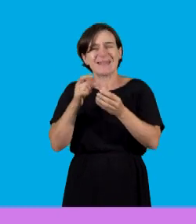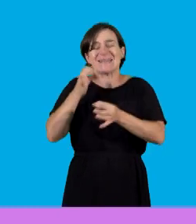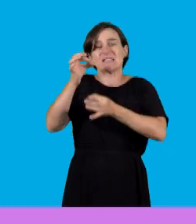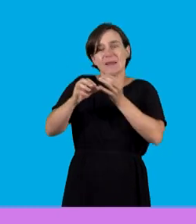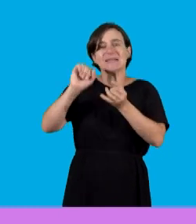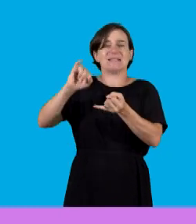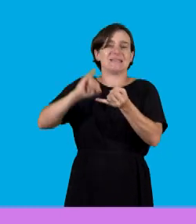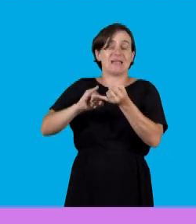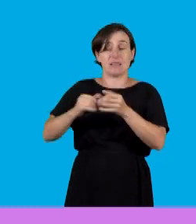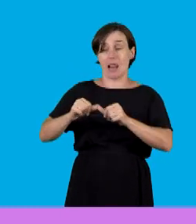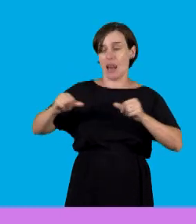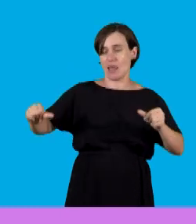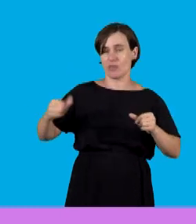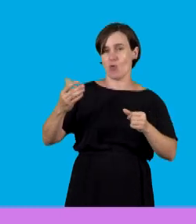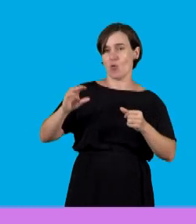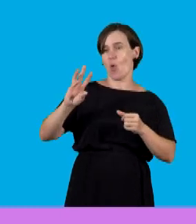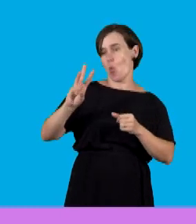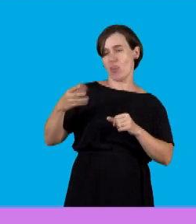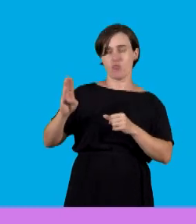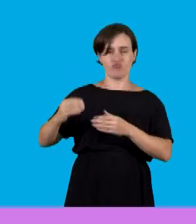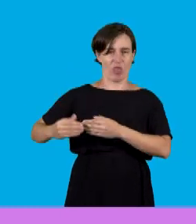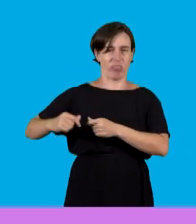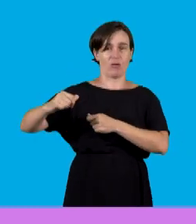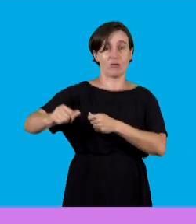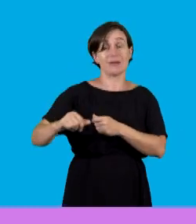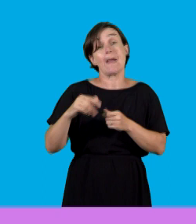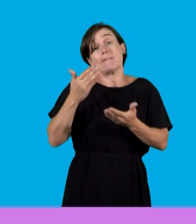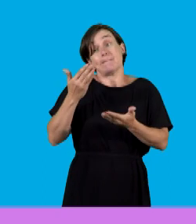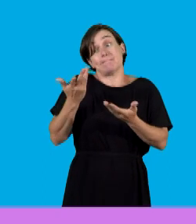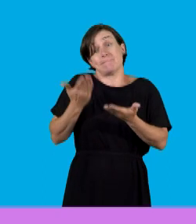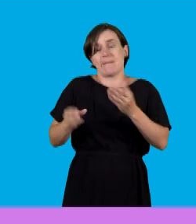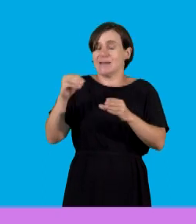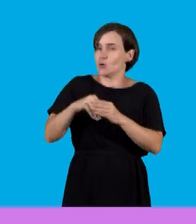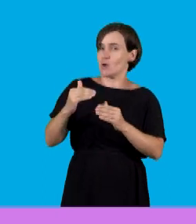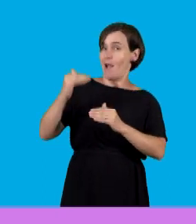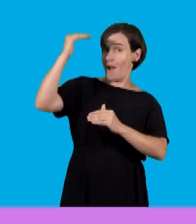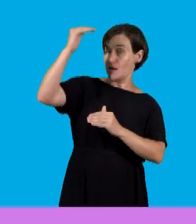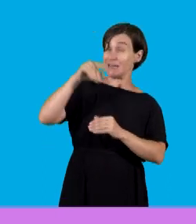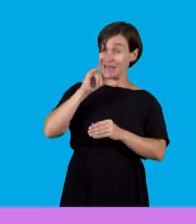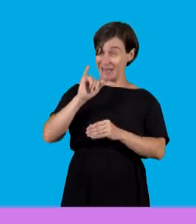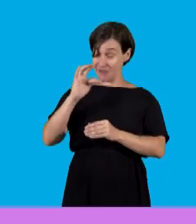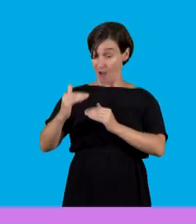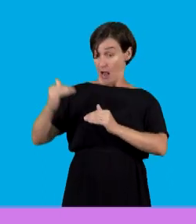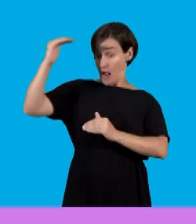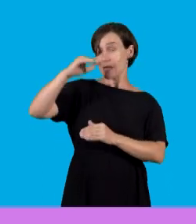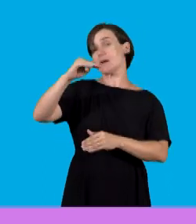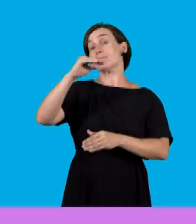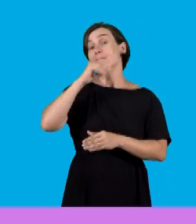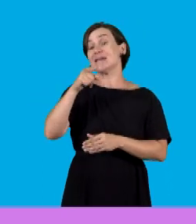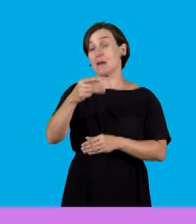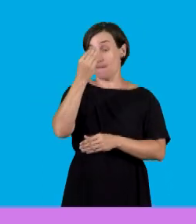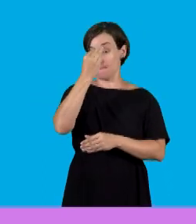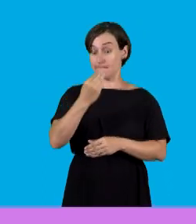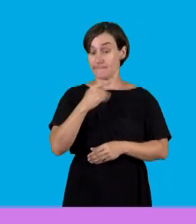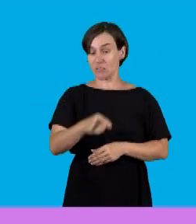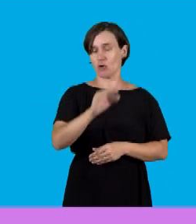in terms of length, width or breadth, and height. Now remember, height is only included when the drawing is